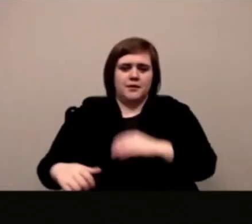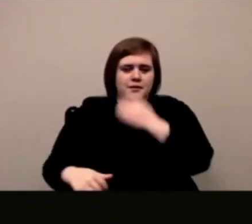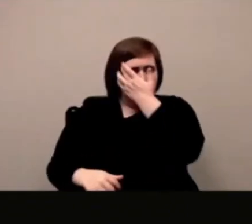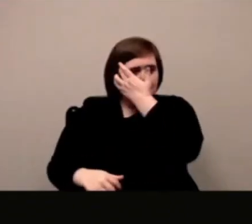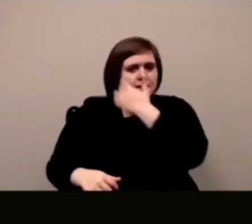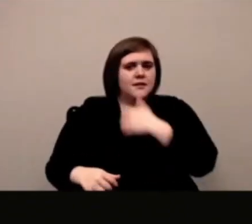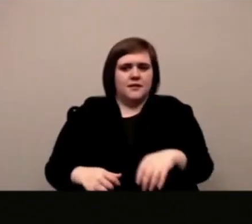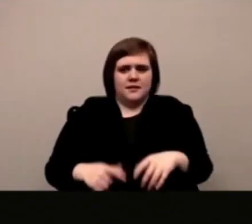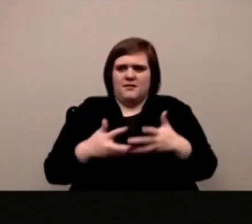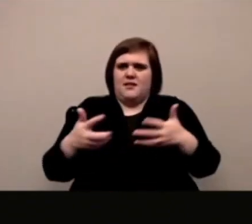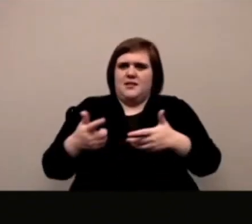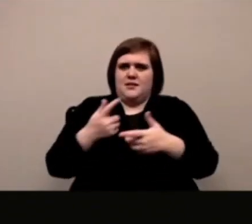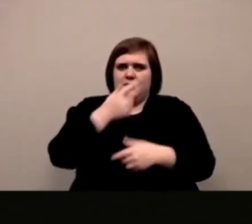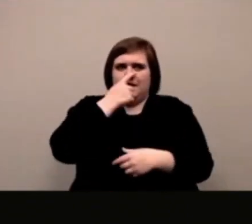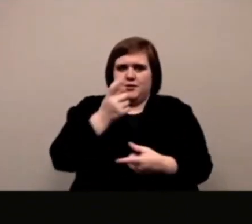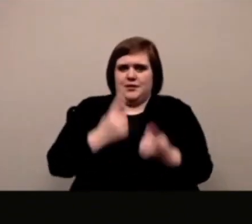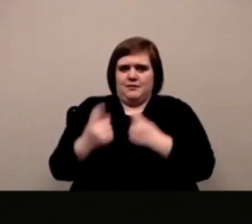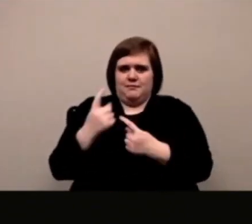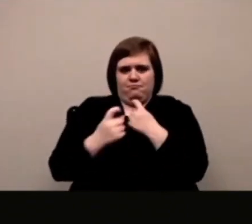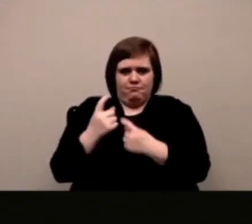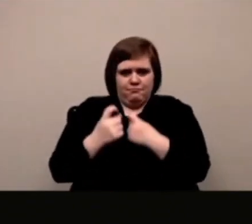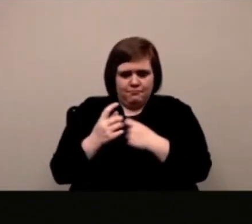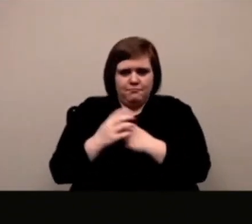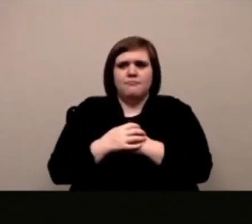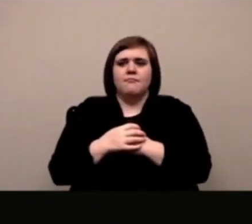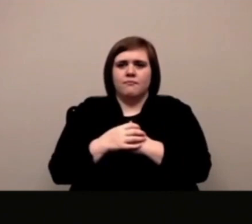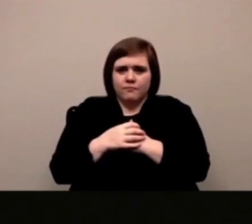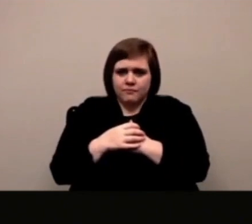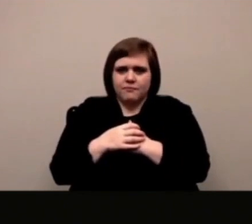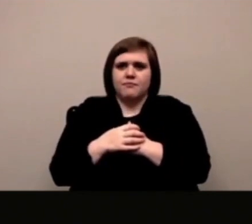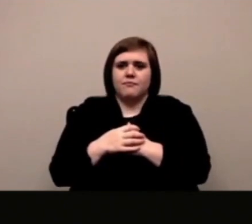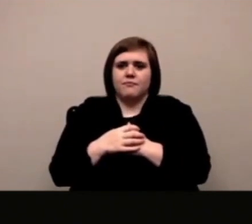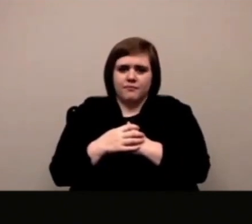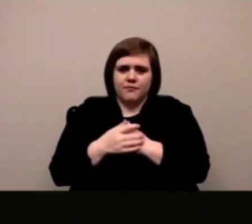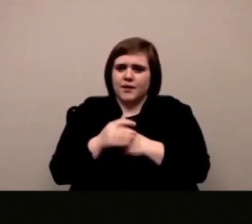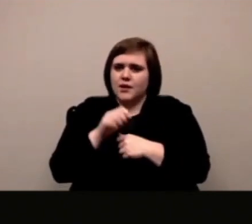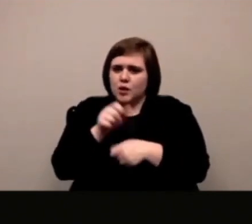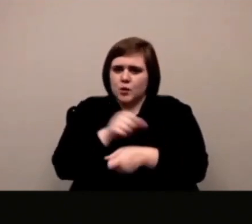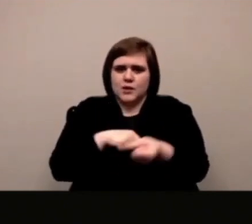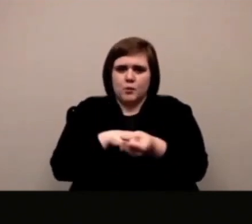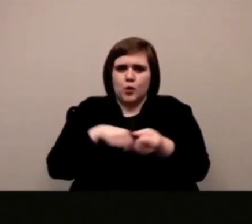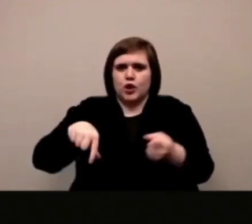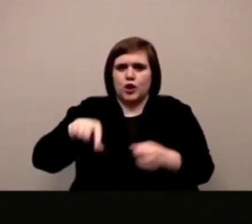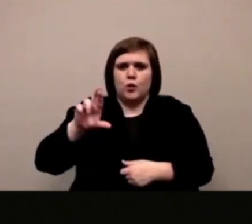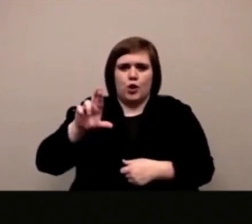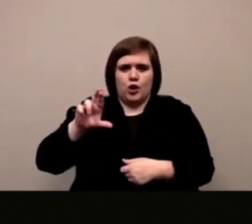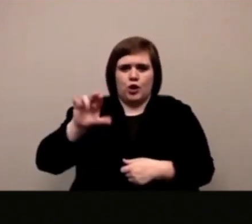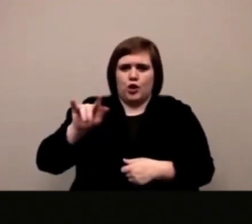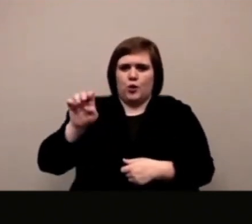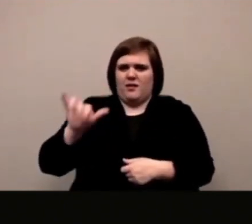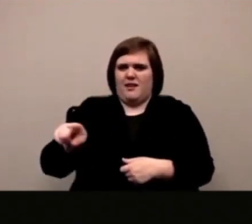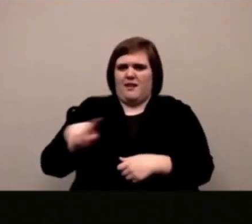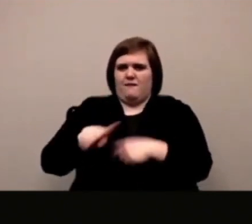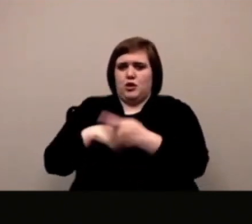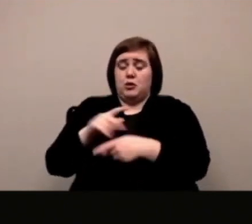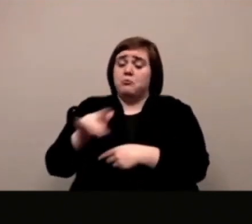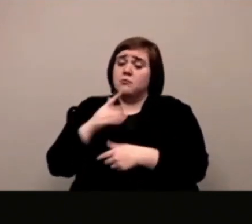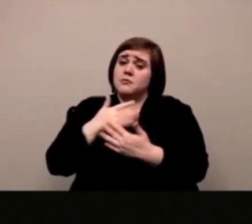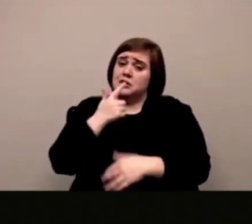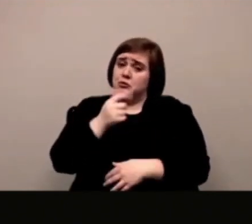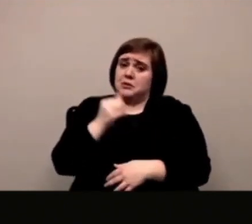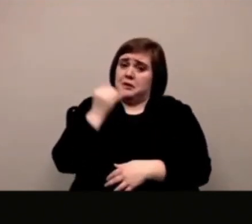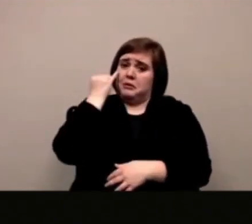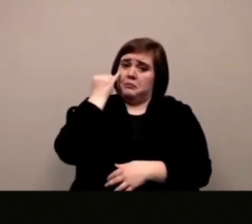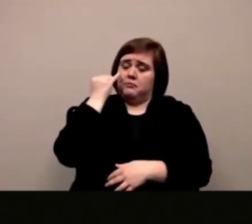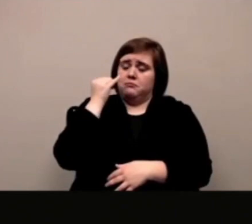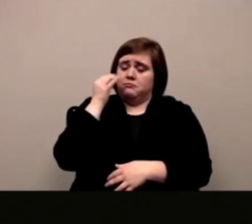people have lots of interesting questions and ideas about this. We do not support QR codes in this version, but that's an interesting thought. We